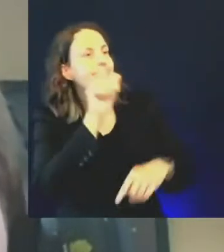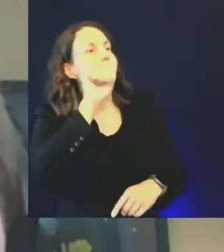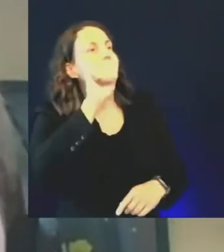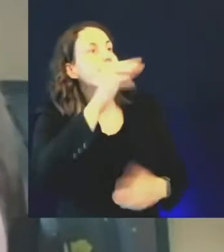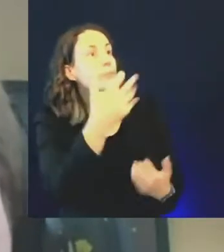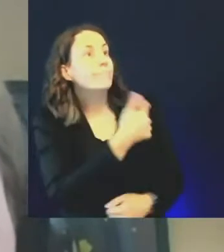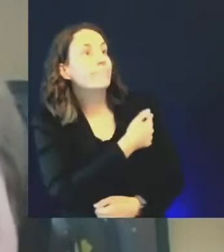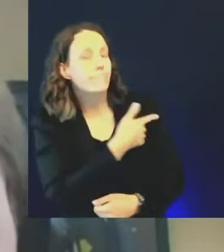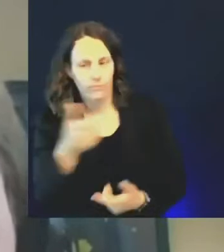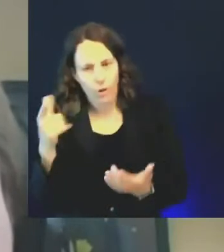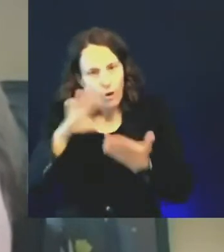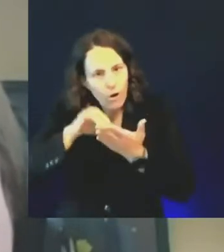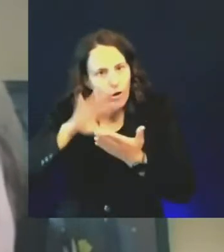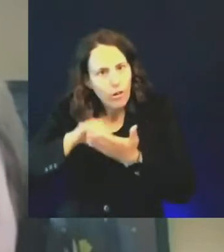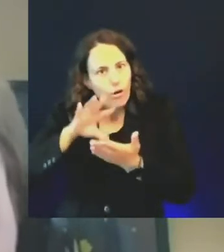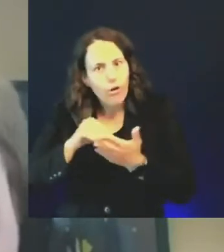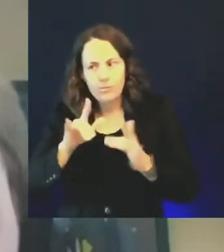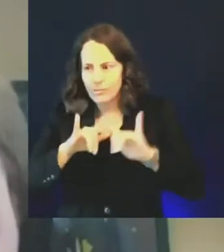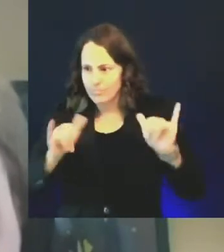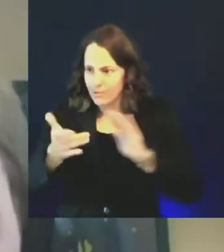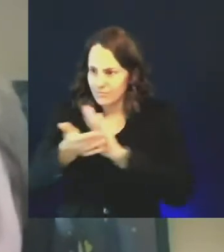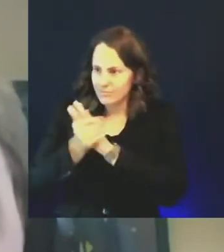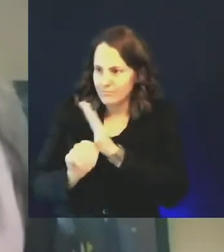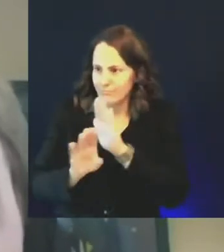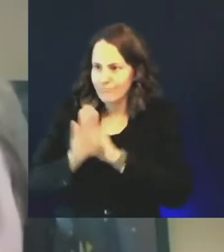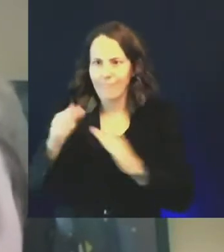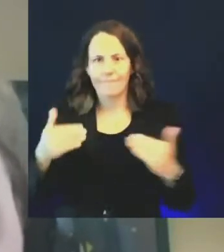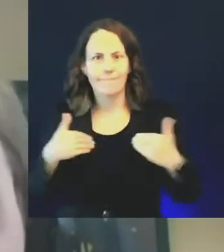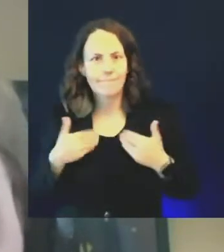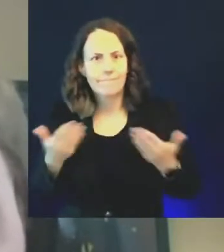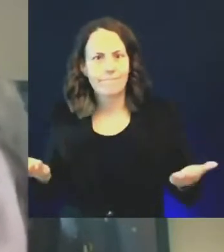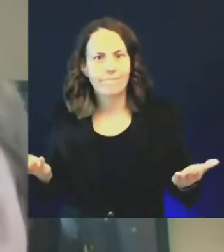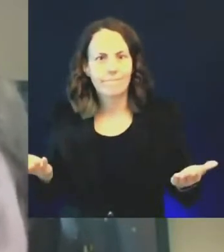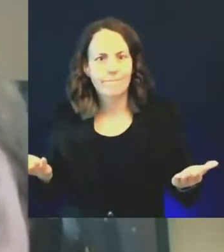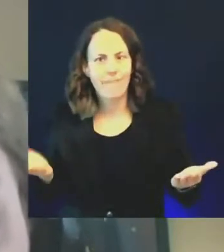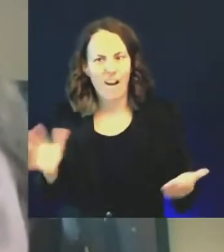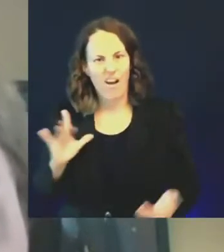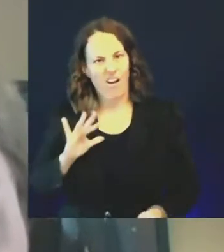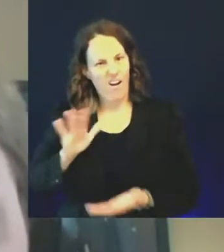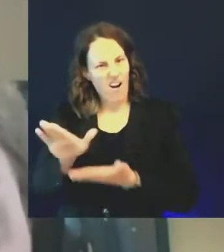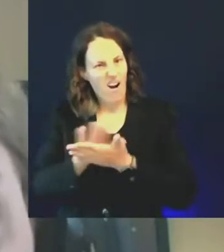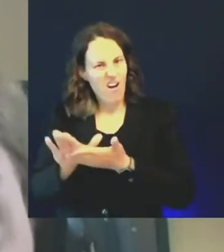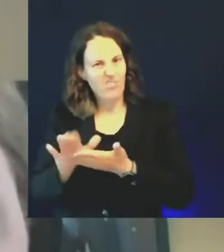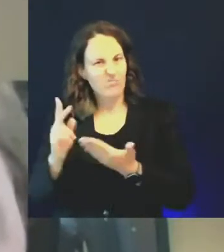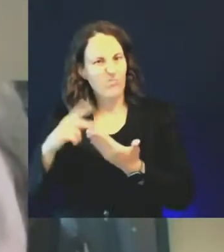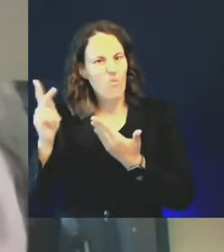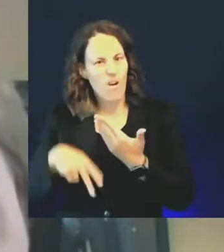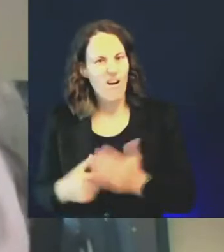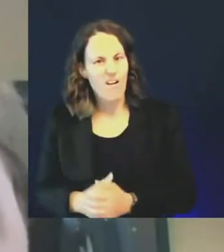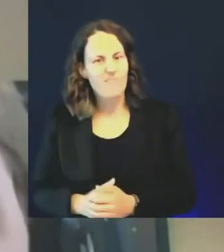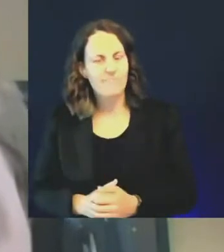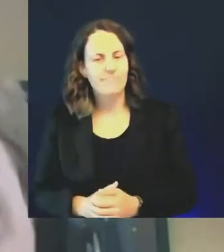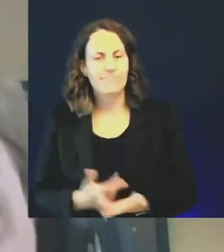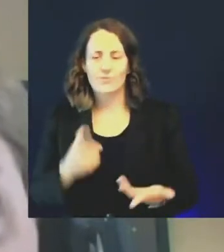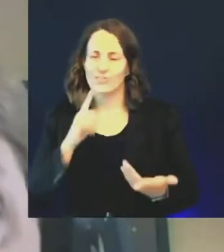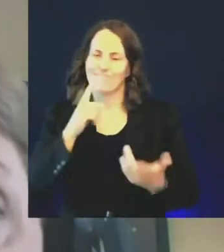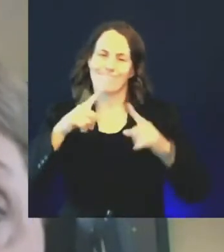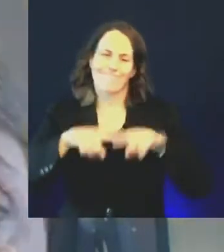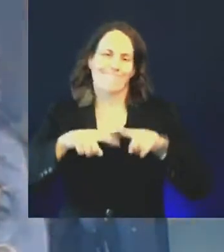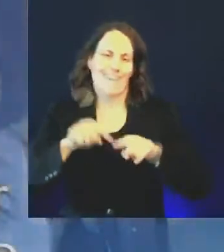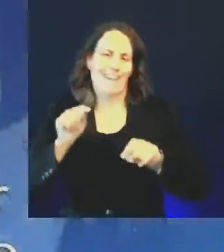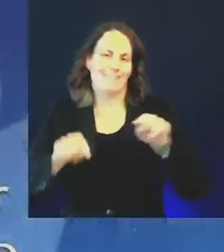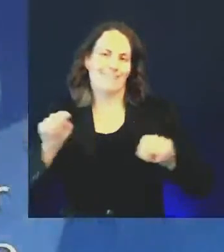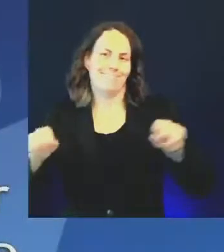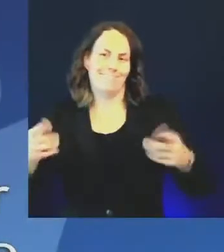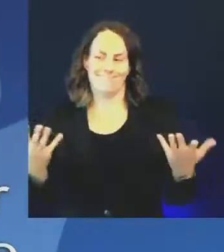other organizations to continue to enhance and customize efforts across the state.